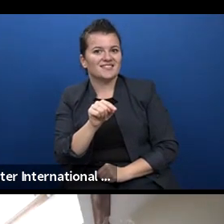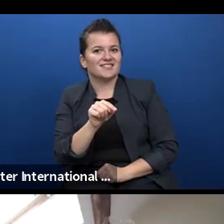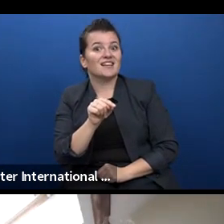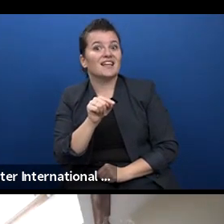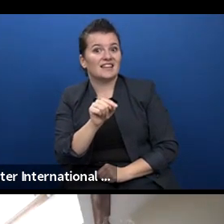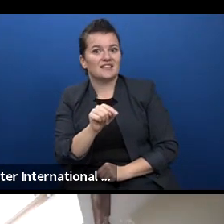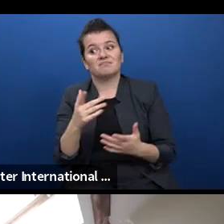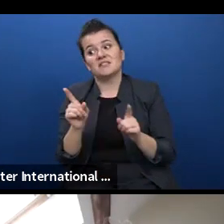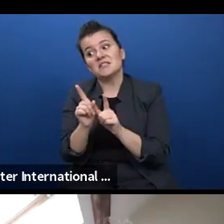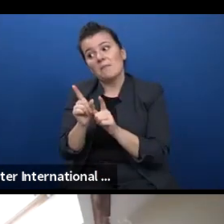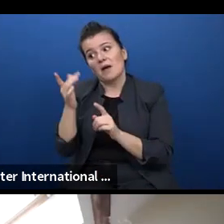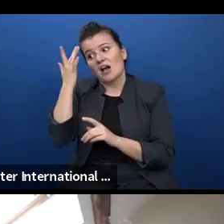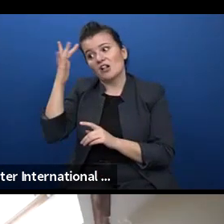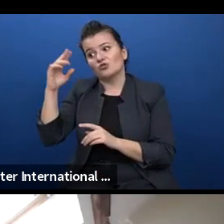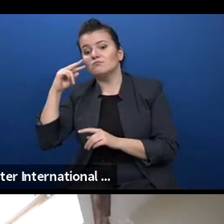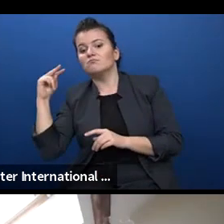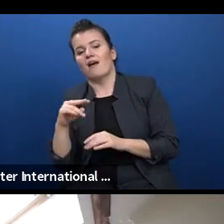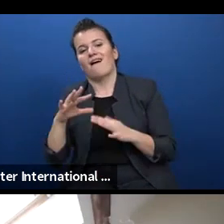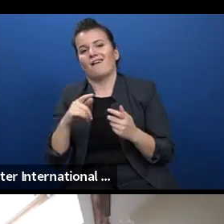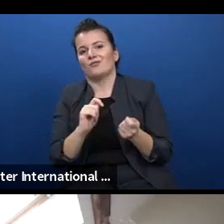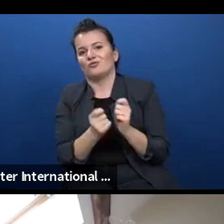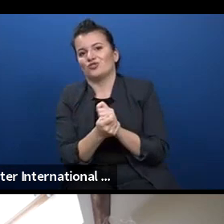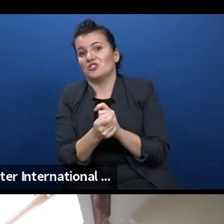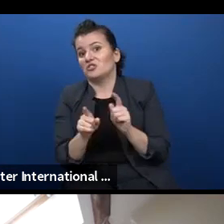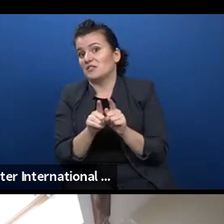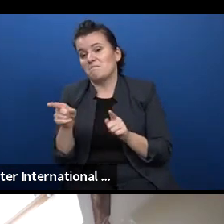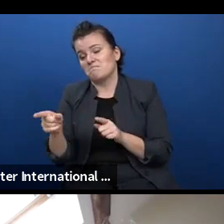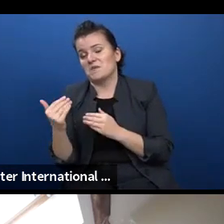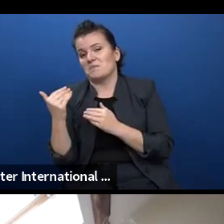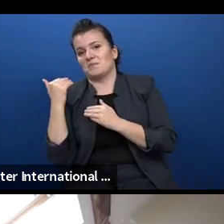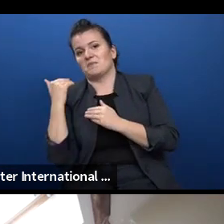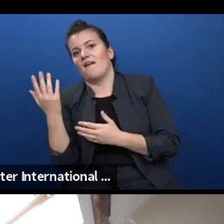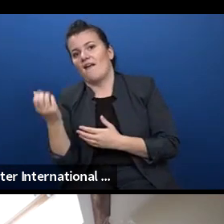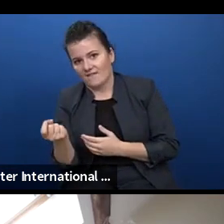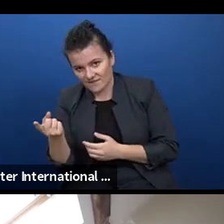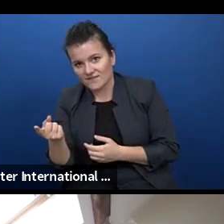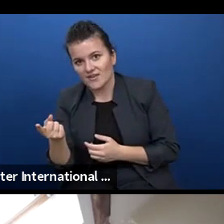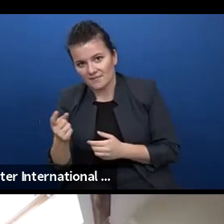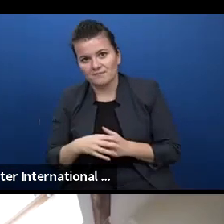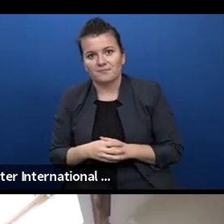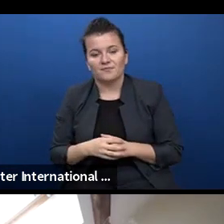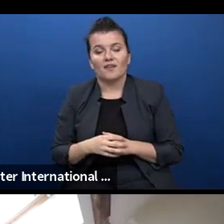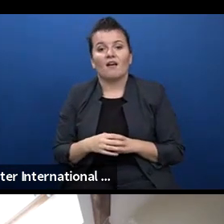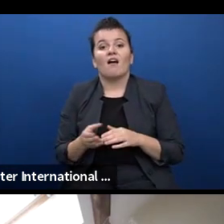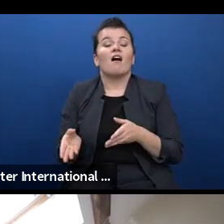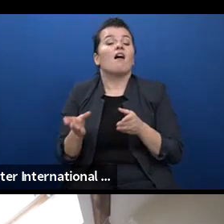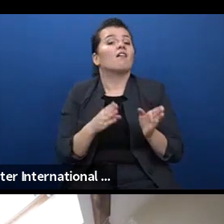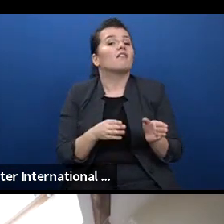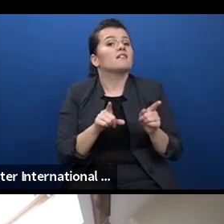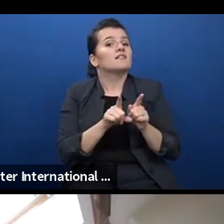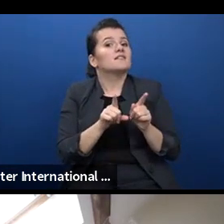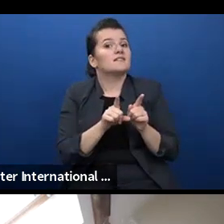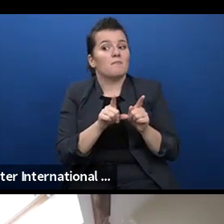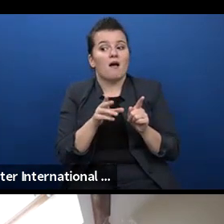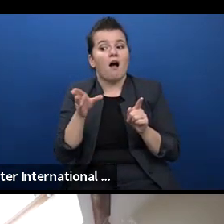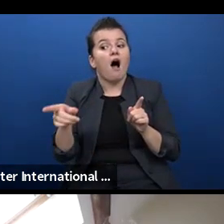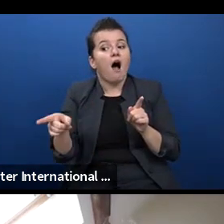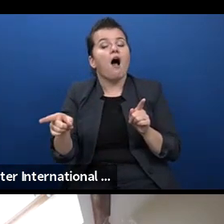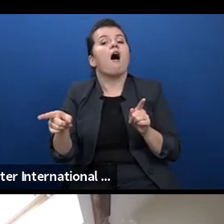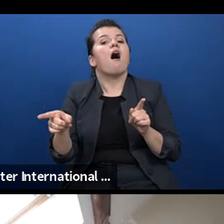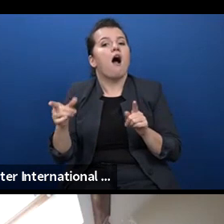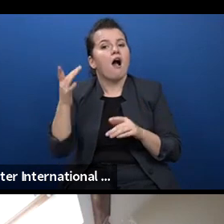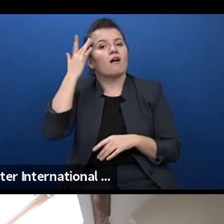cultural sense. Then we need to follow a discussion, or we need to start a discussion in the cultural sector